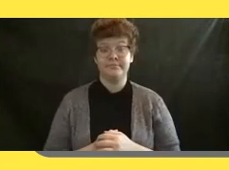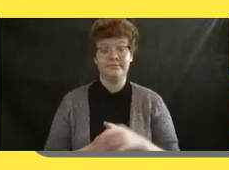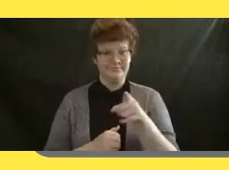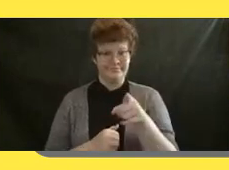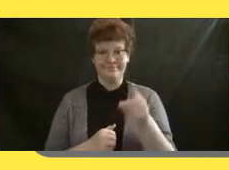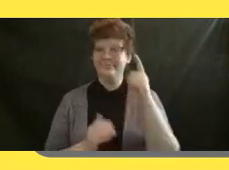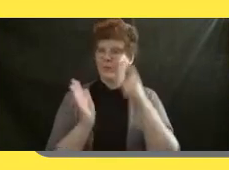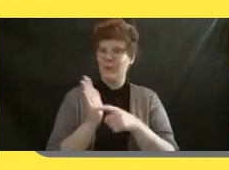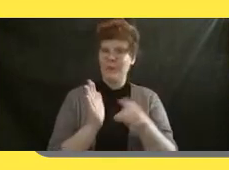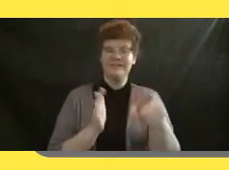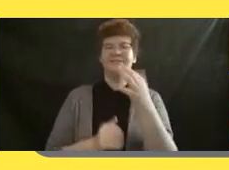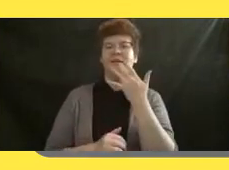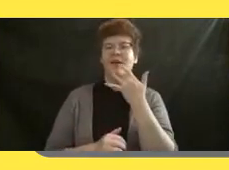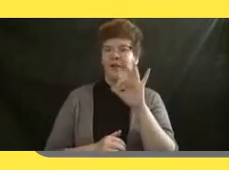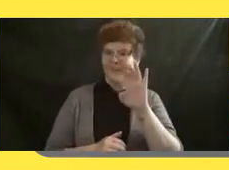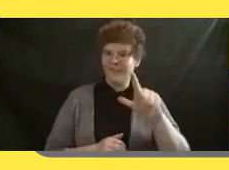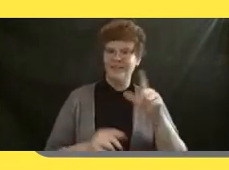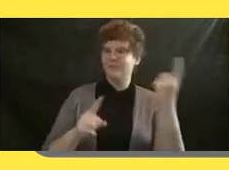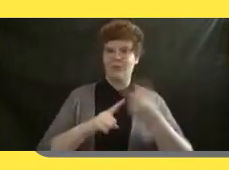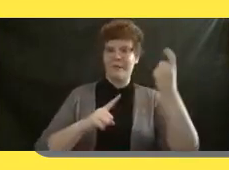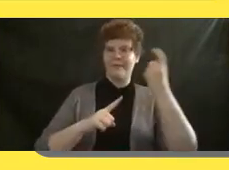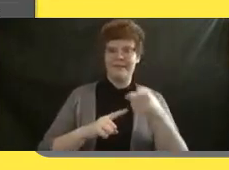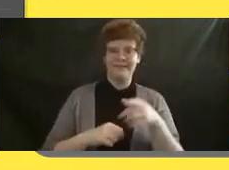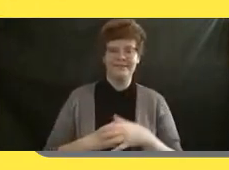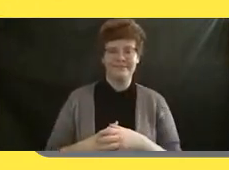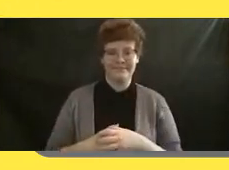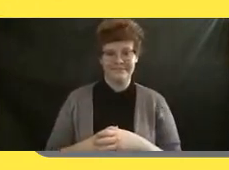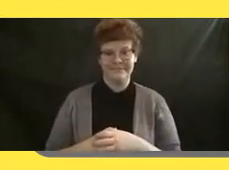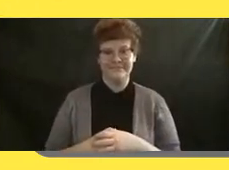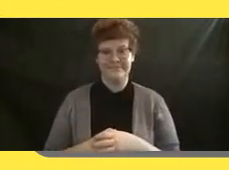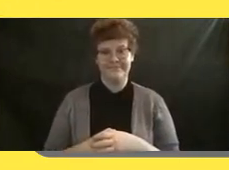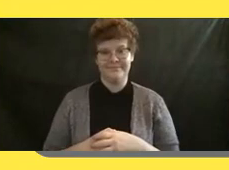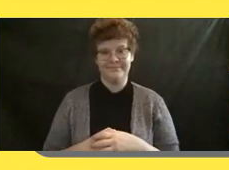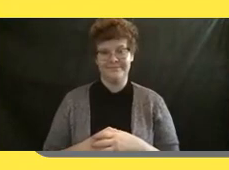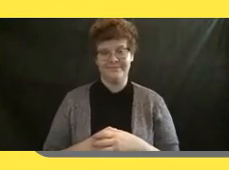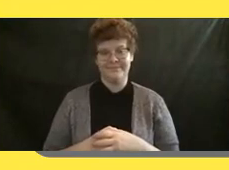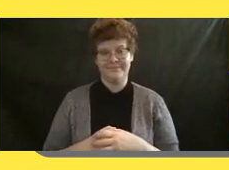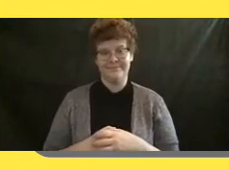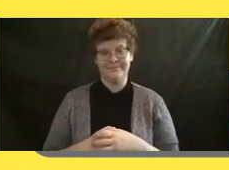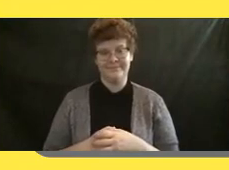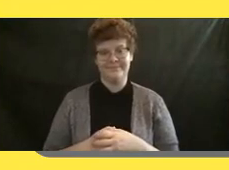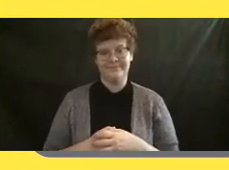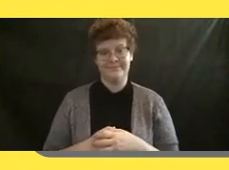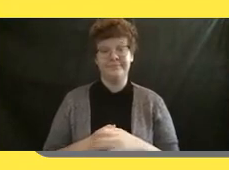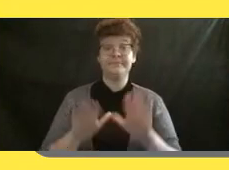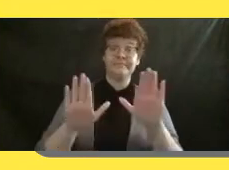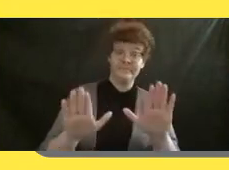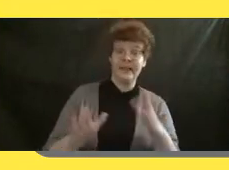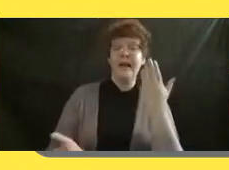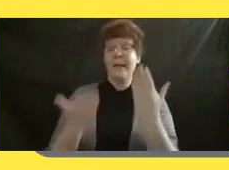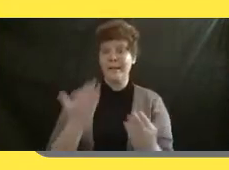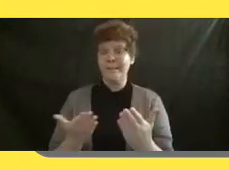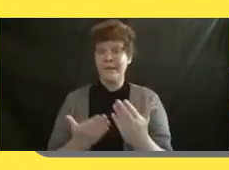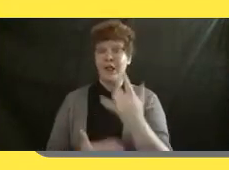fills the guitar shape that I had selected with that color. Now it may look very similar